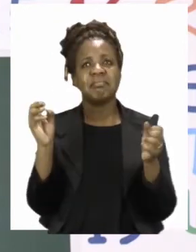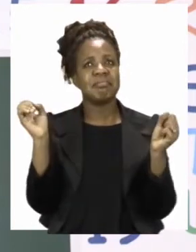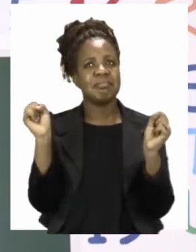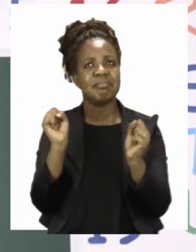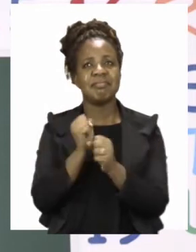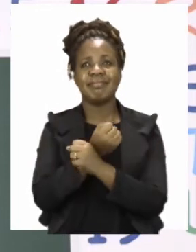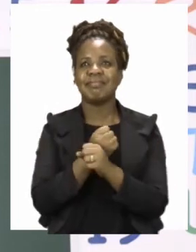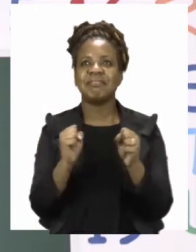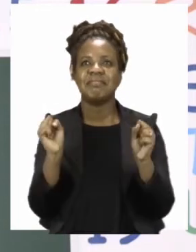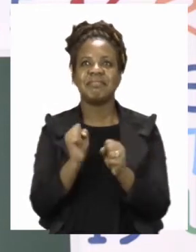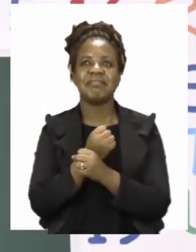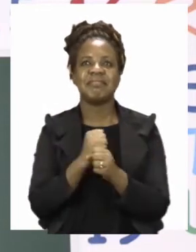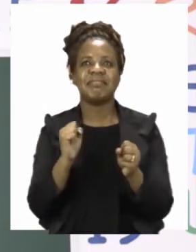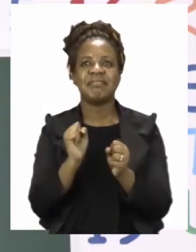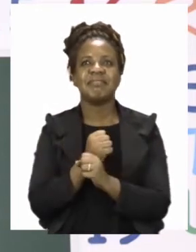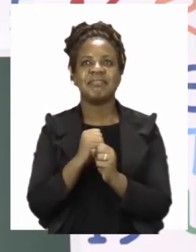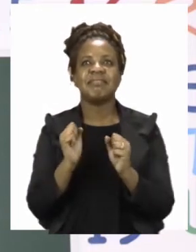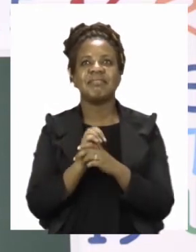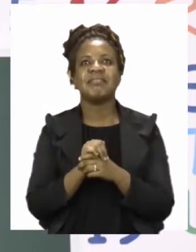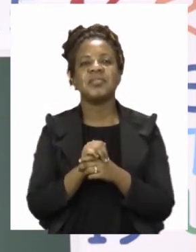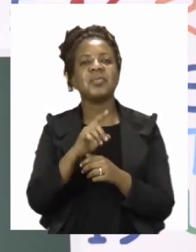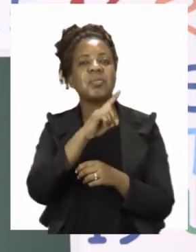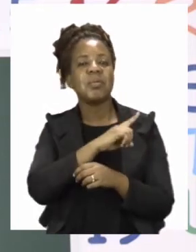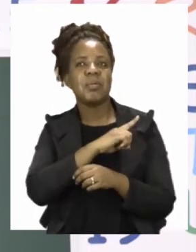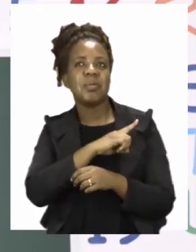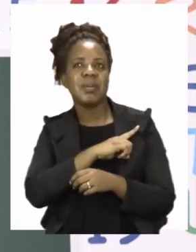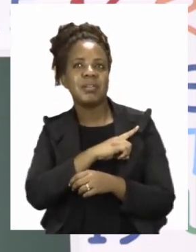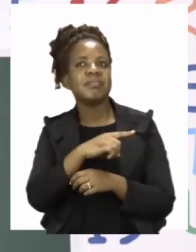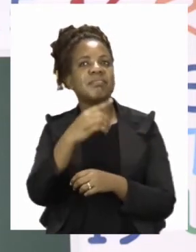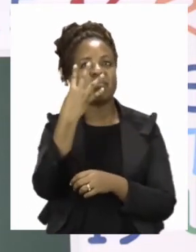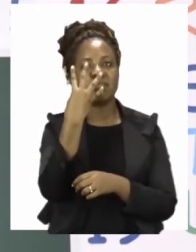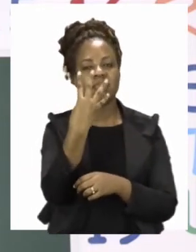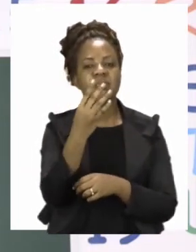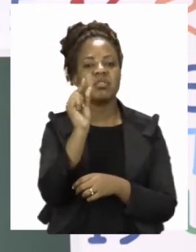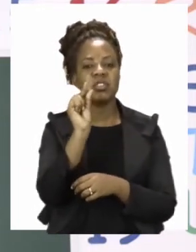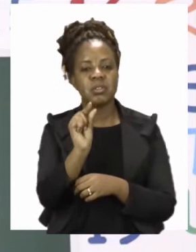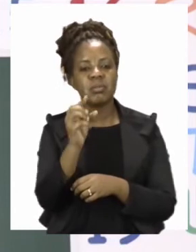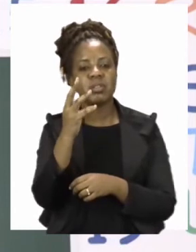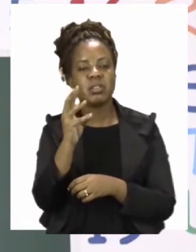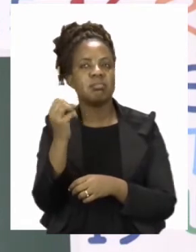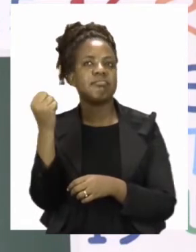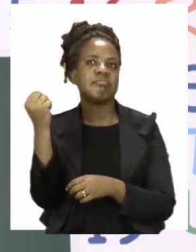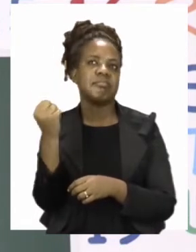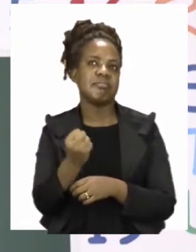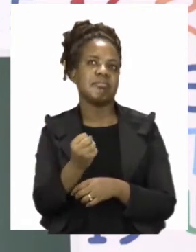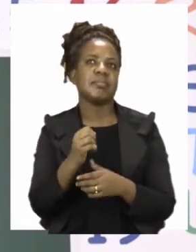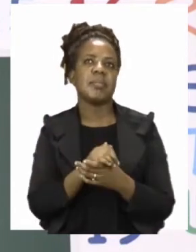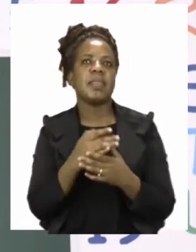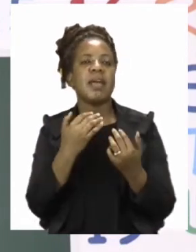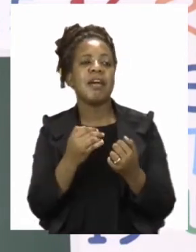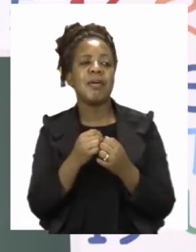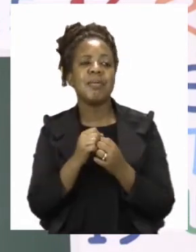Remember, when you are borrowing, don't forget to cancel out the tens and put the new number, which